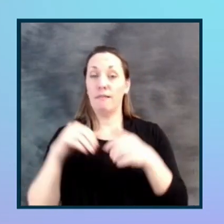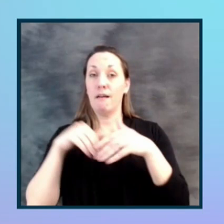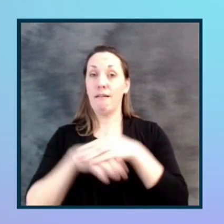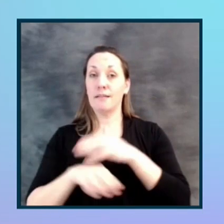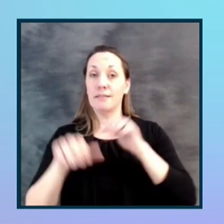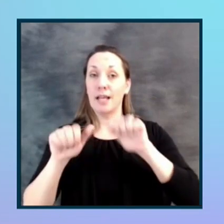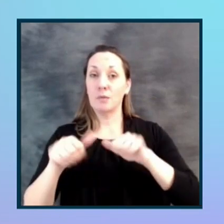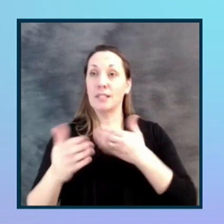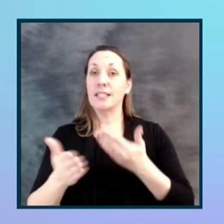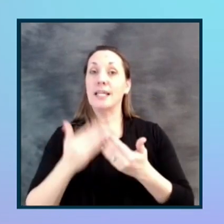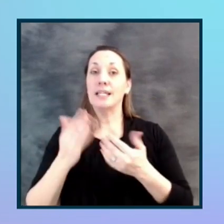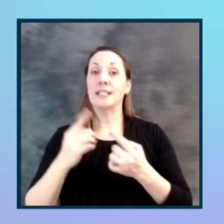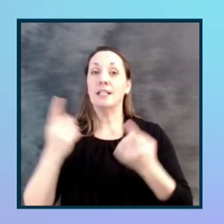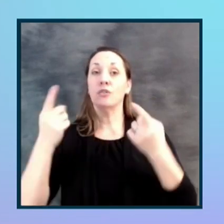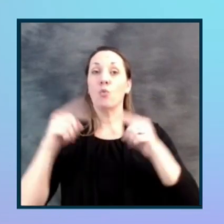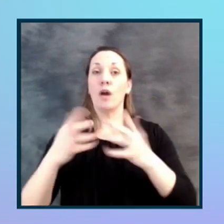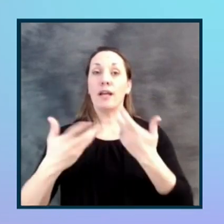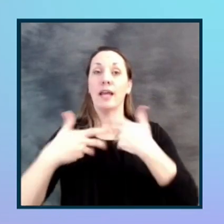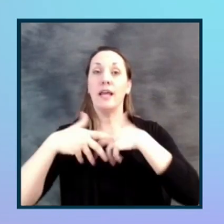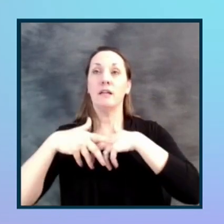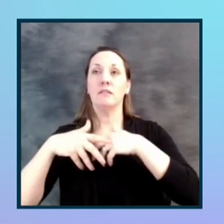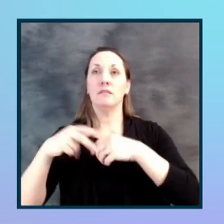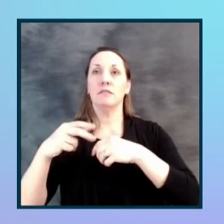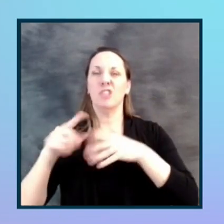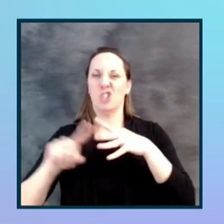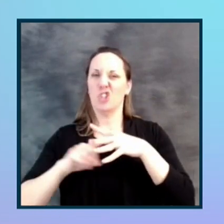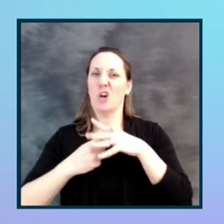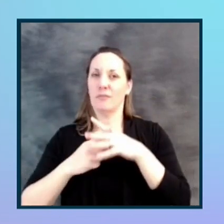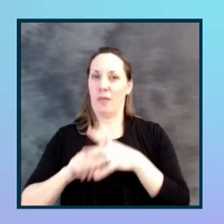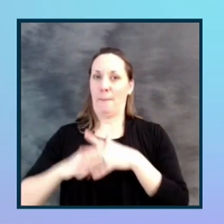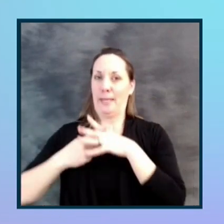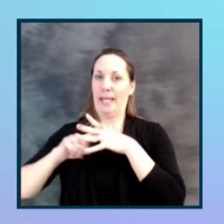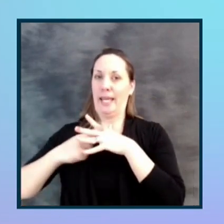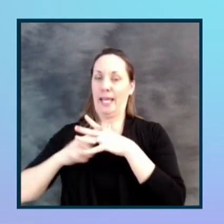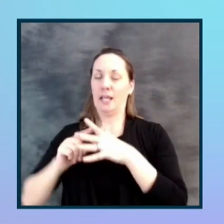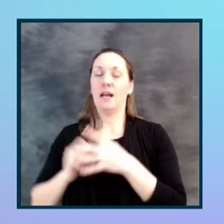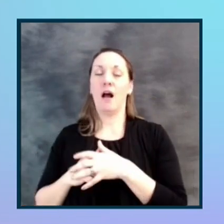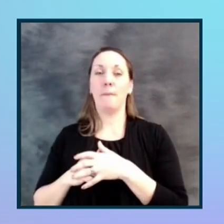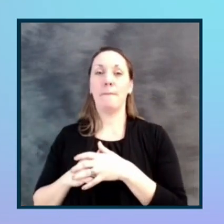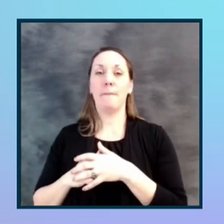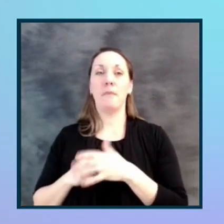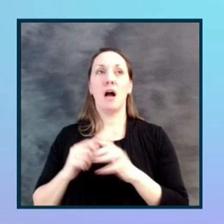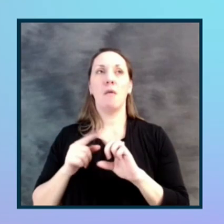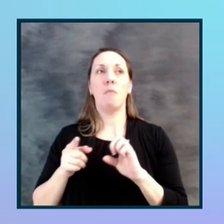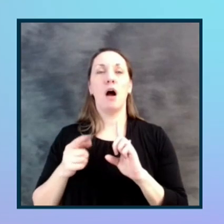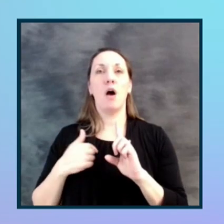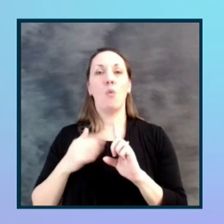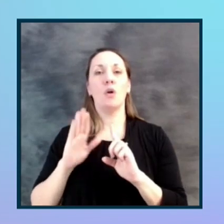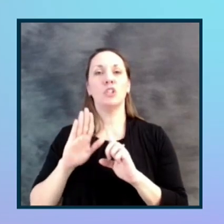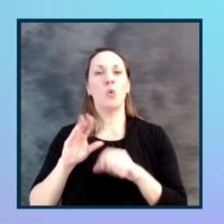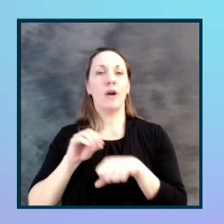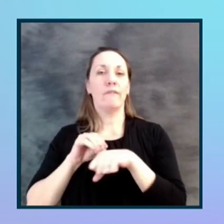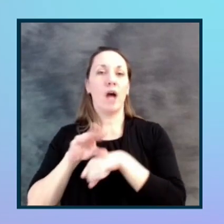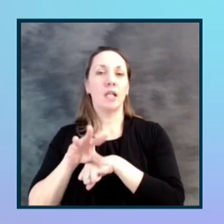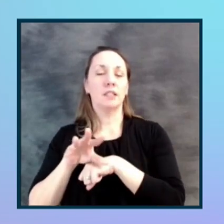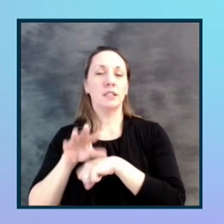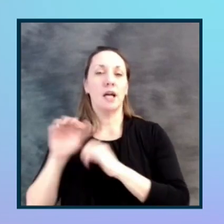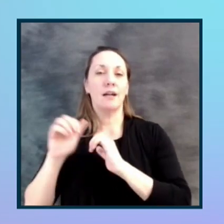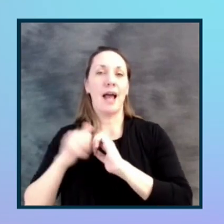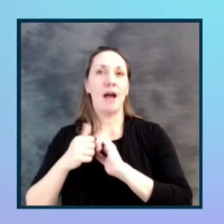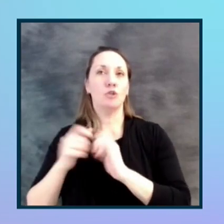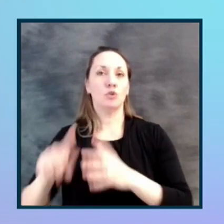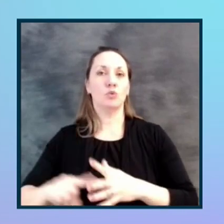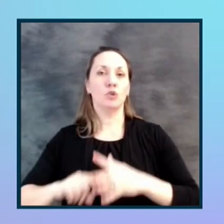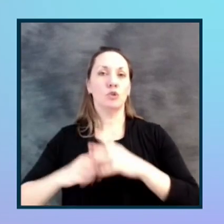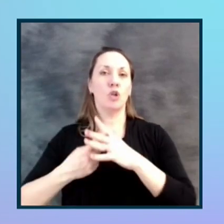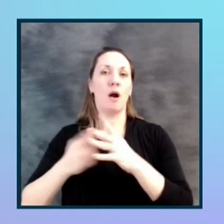when integrated from the beginning, as you mentioned, but what would be your advice on how to start